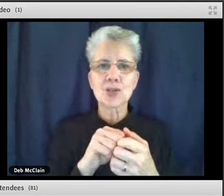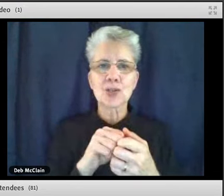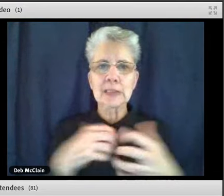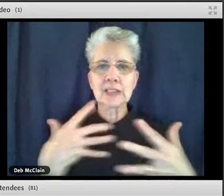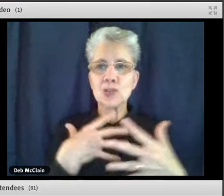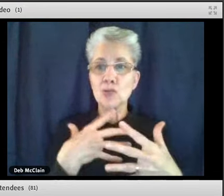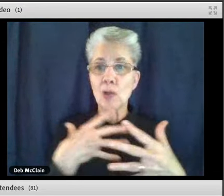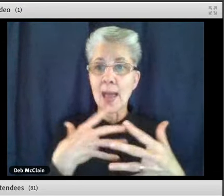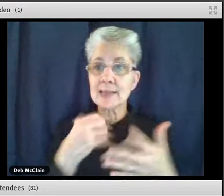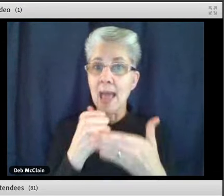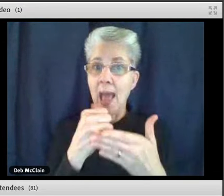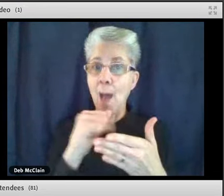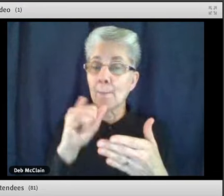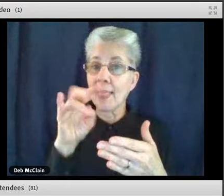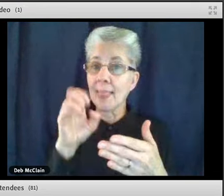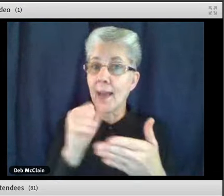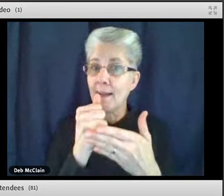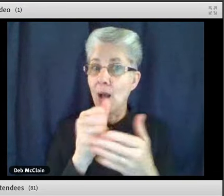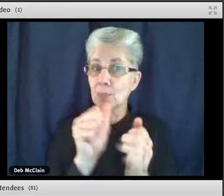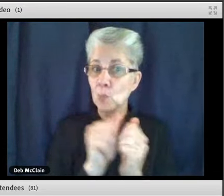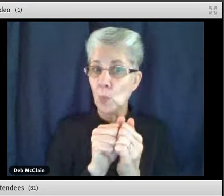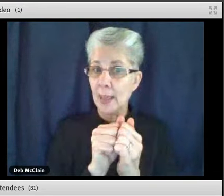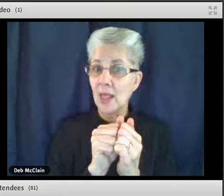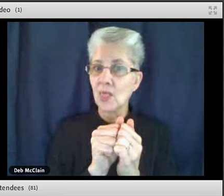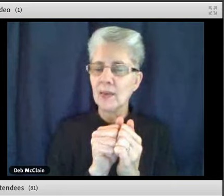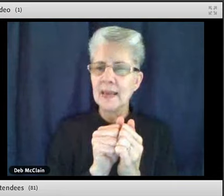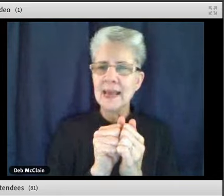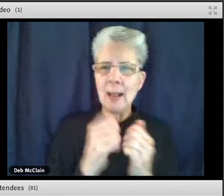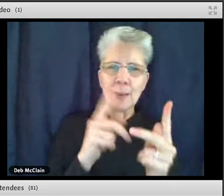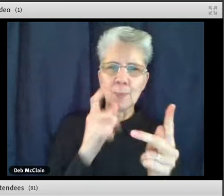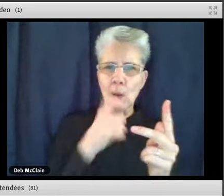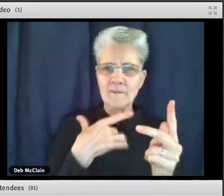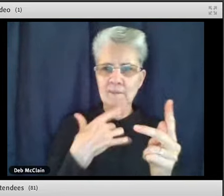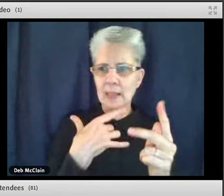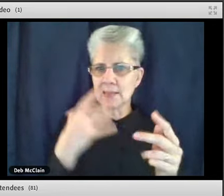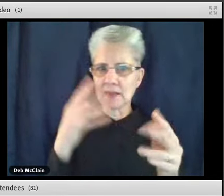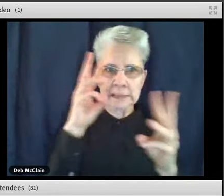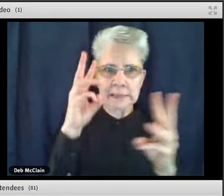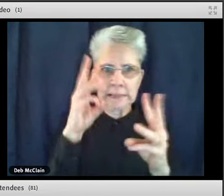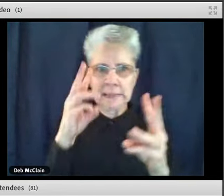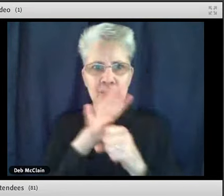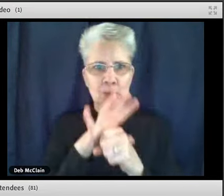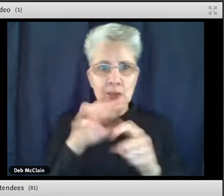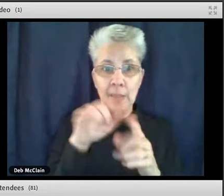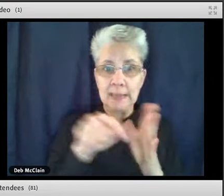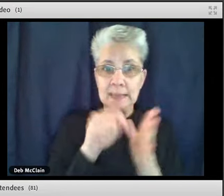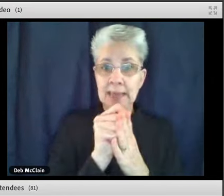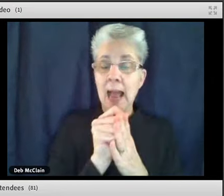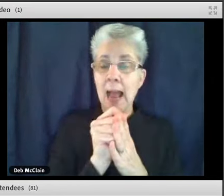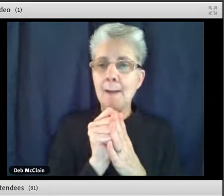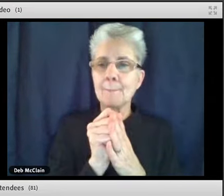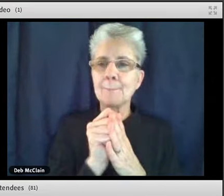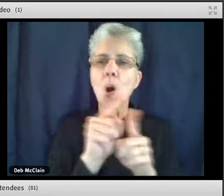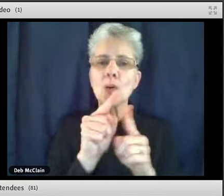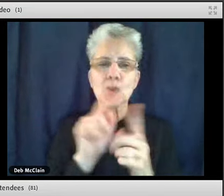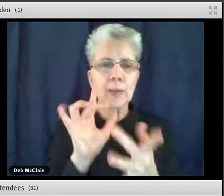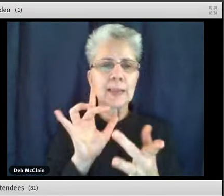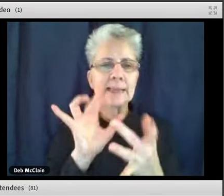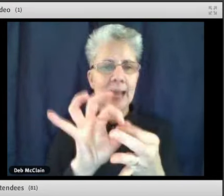about perspective and knowing the facts and easing your mind. And so this is the article that I